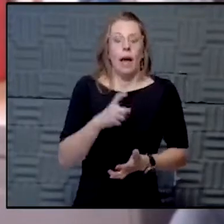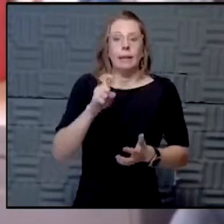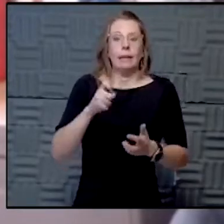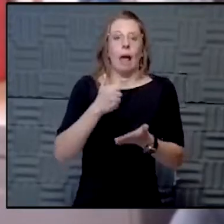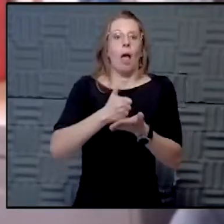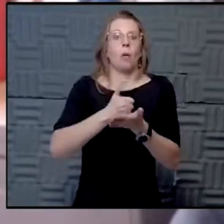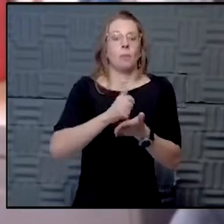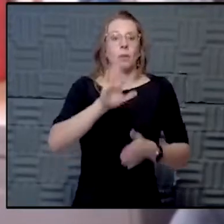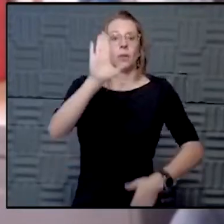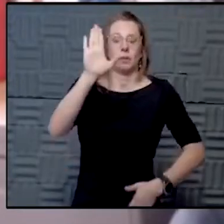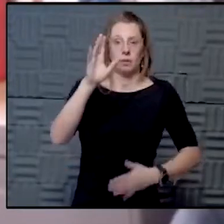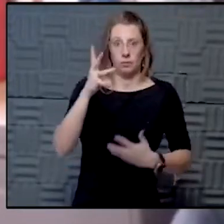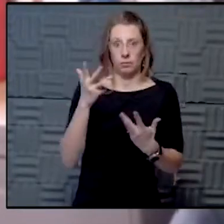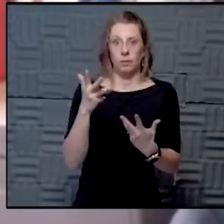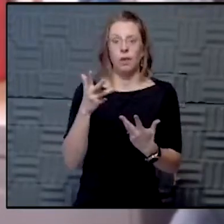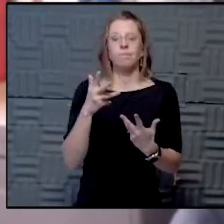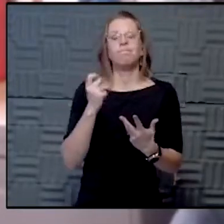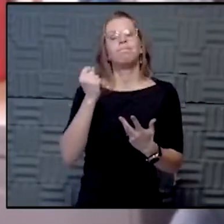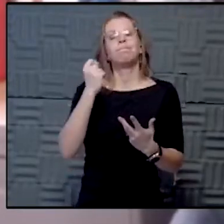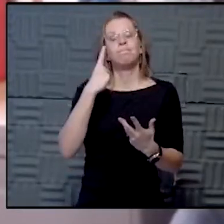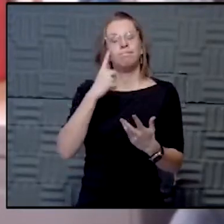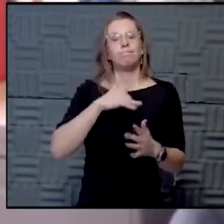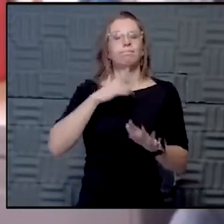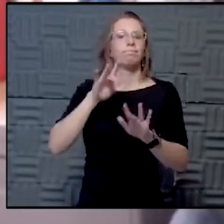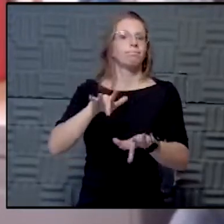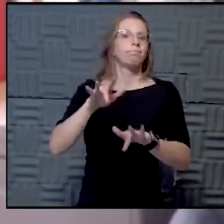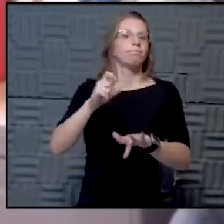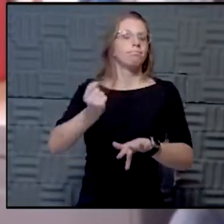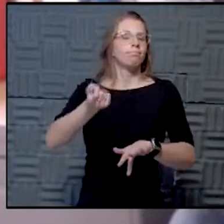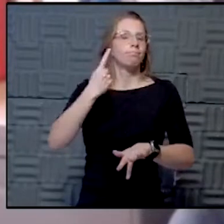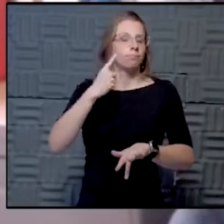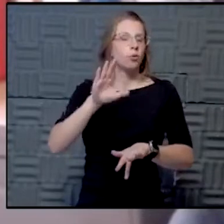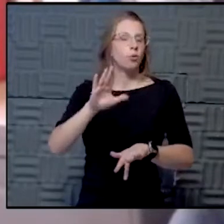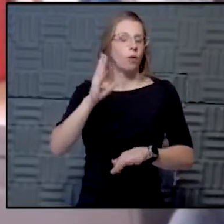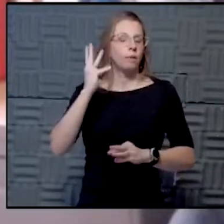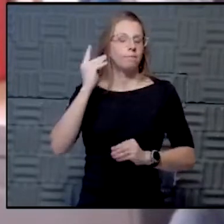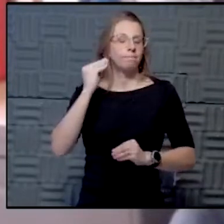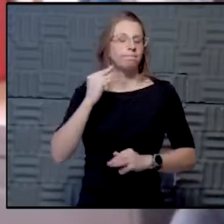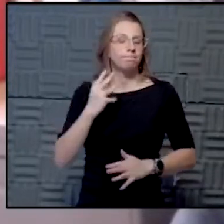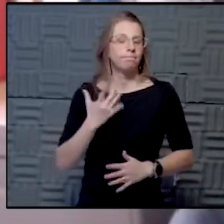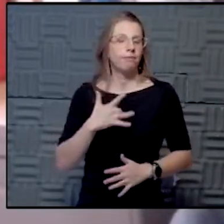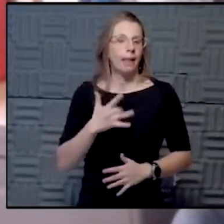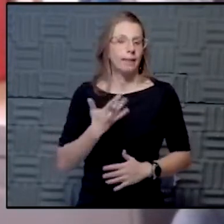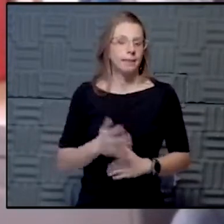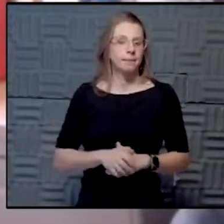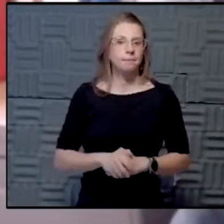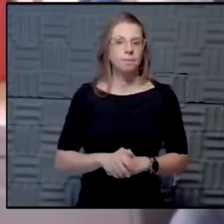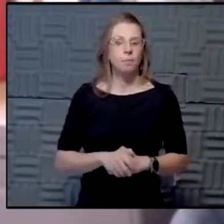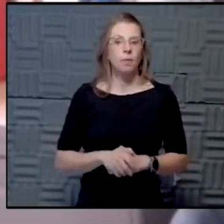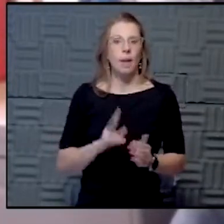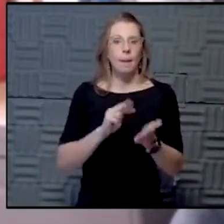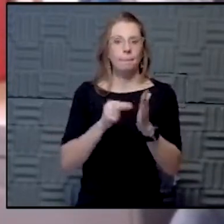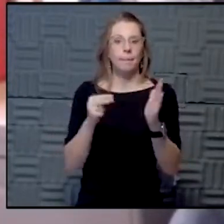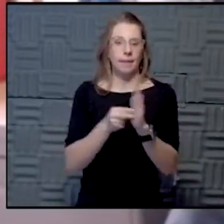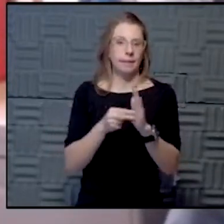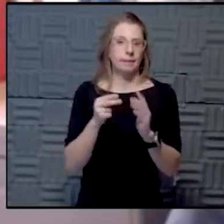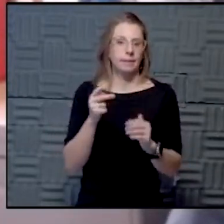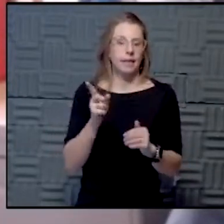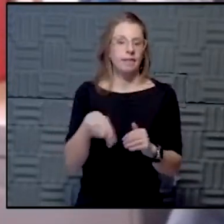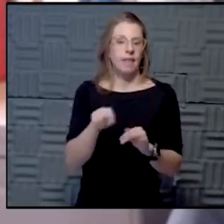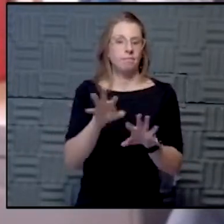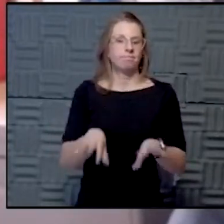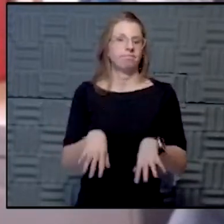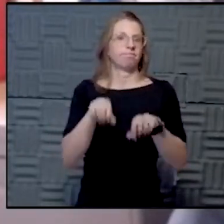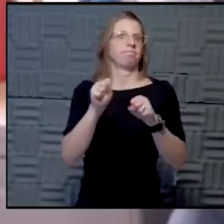being there and empathizing with them will allow them to actually take those services when they